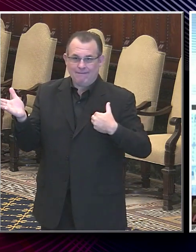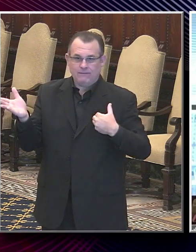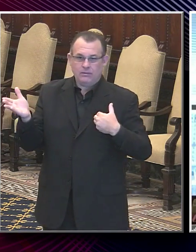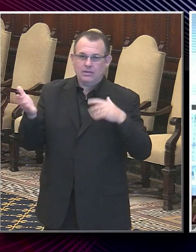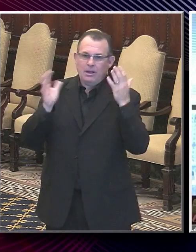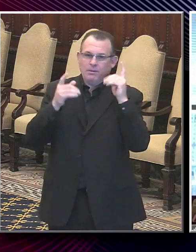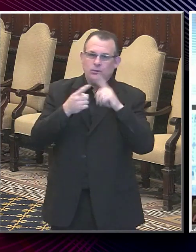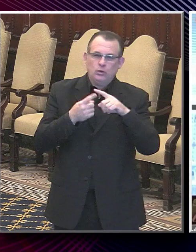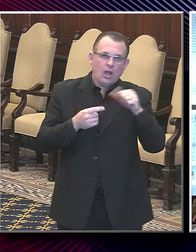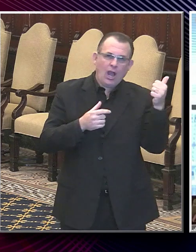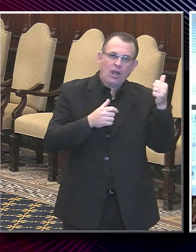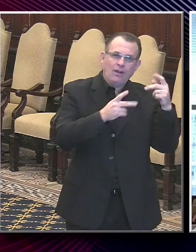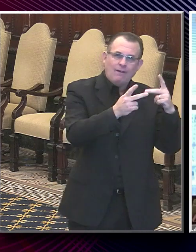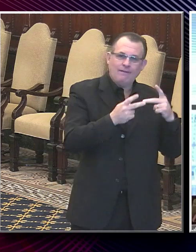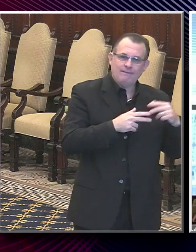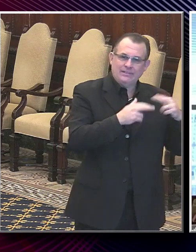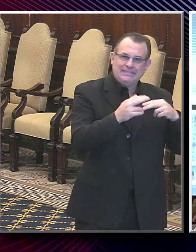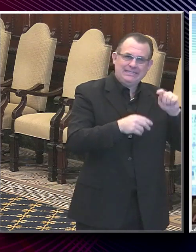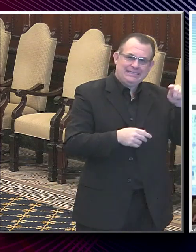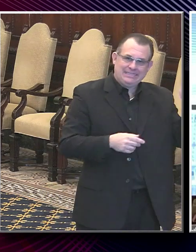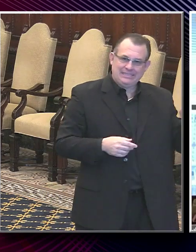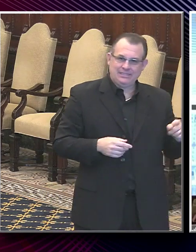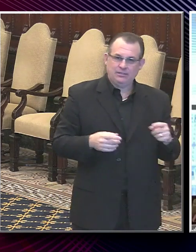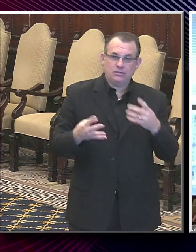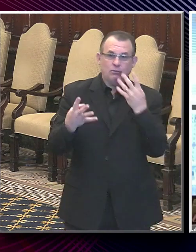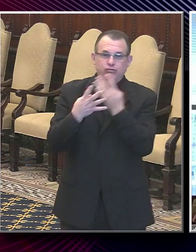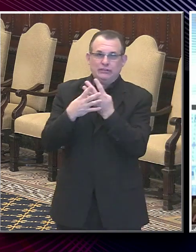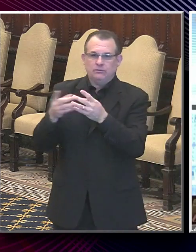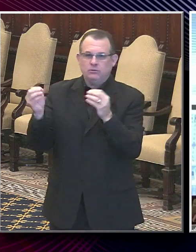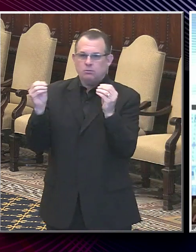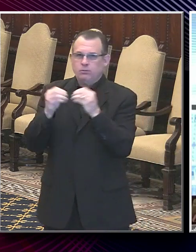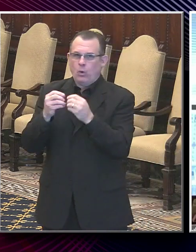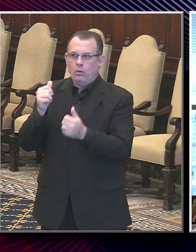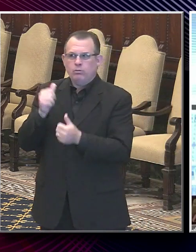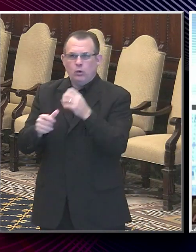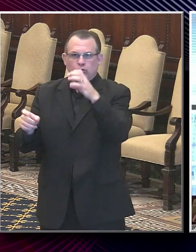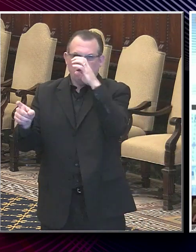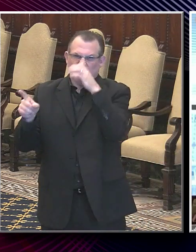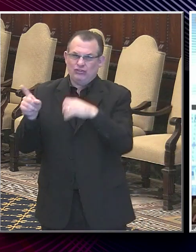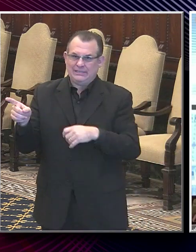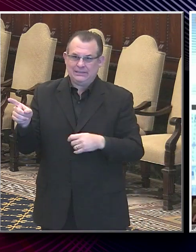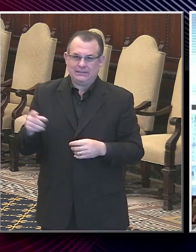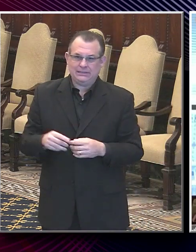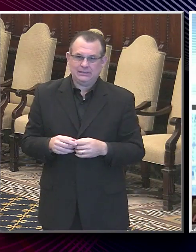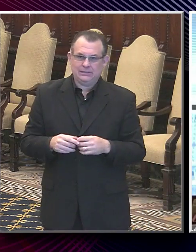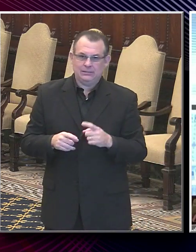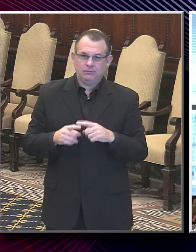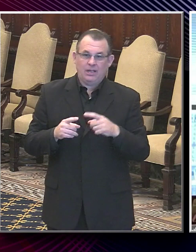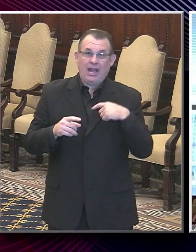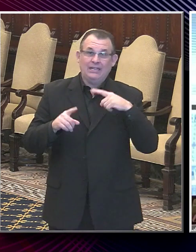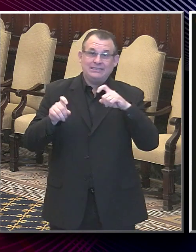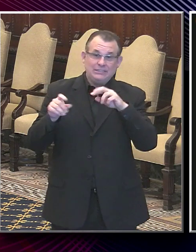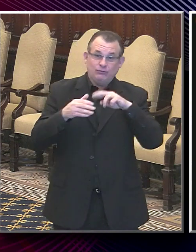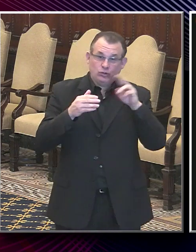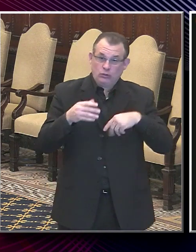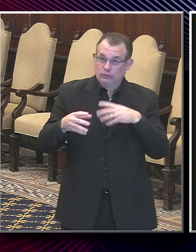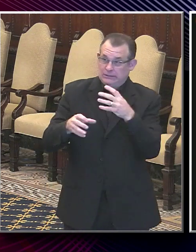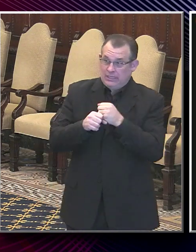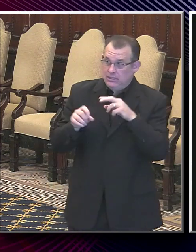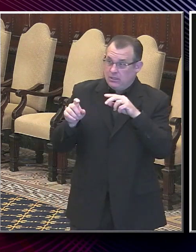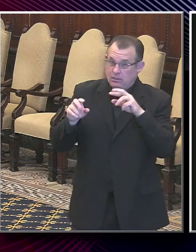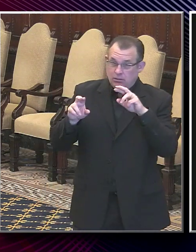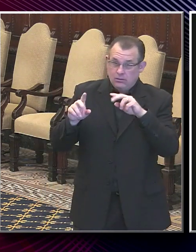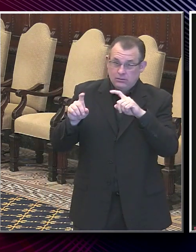in the city. But we'll certainly be looking at that as test results come back. Got it. Thank you so